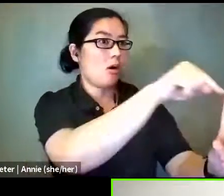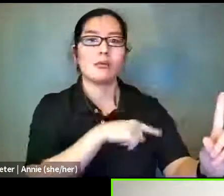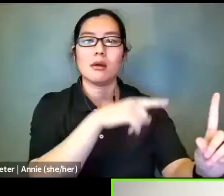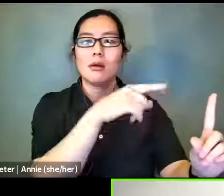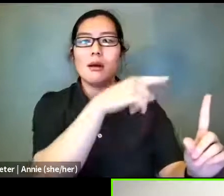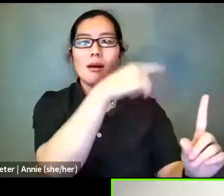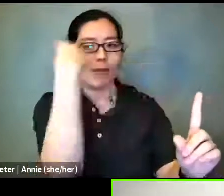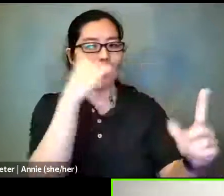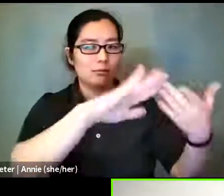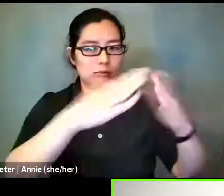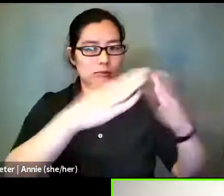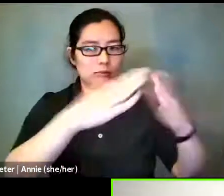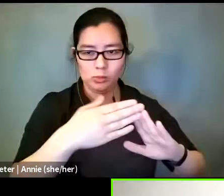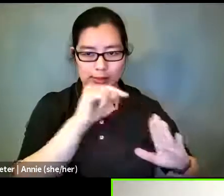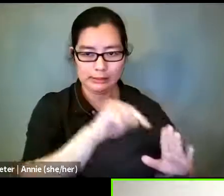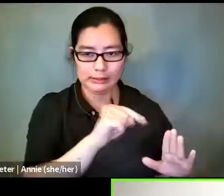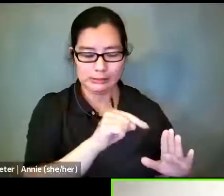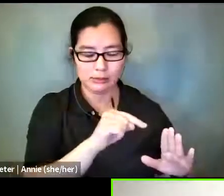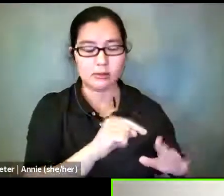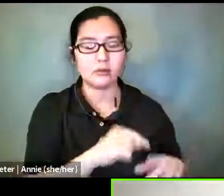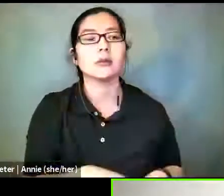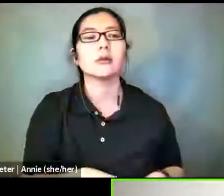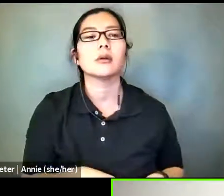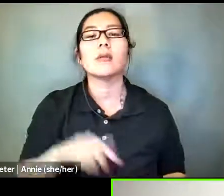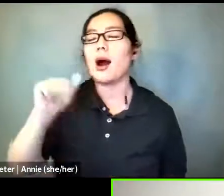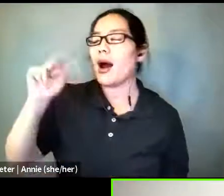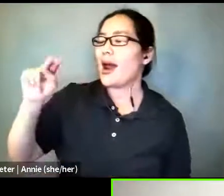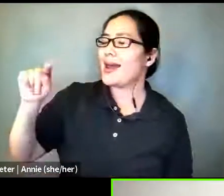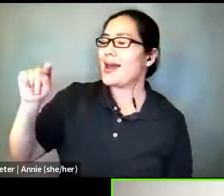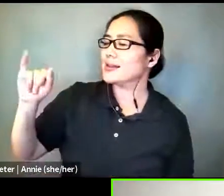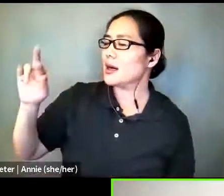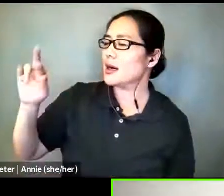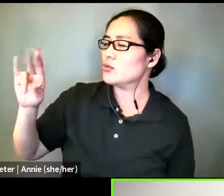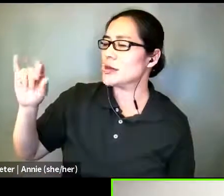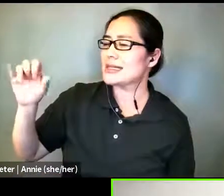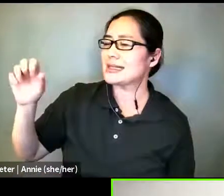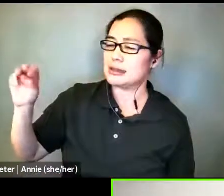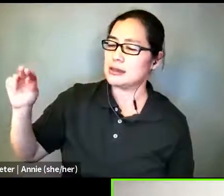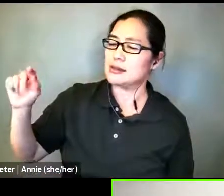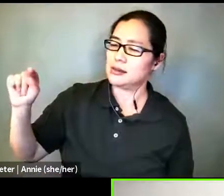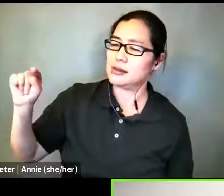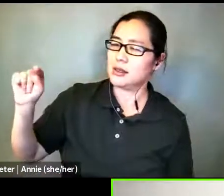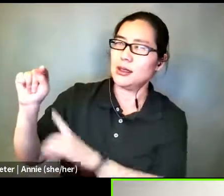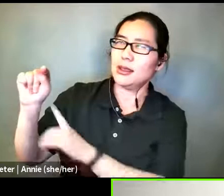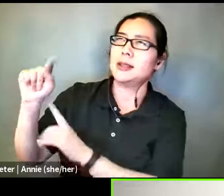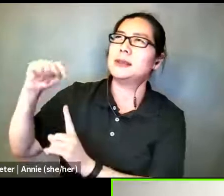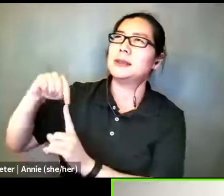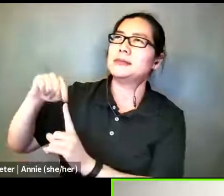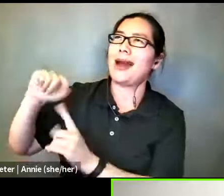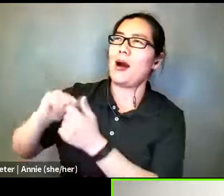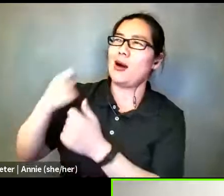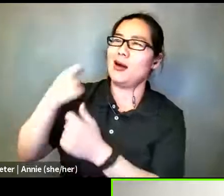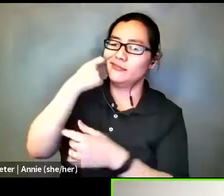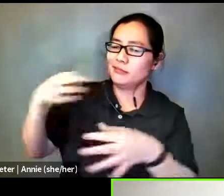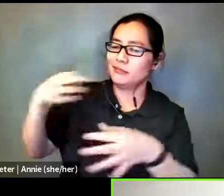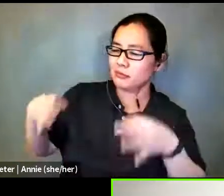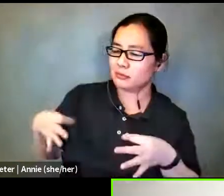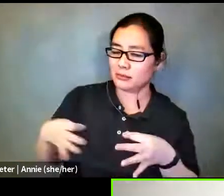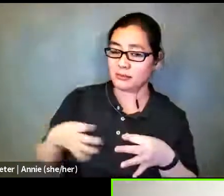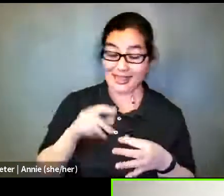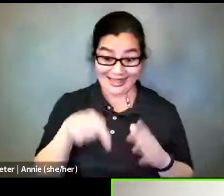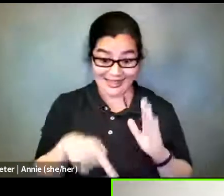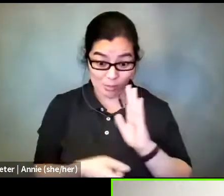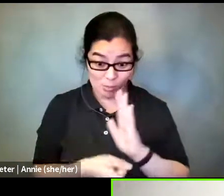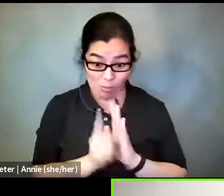about anti-racist as how I've described it, as even though in this moment we are talking about